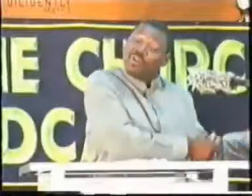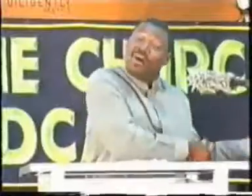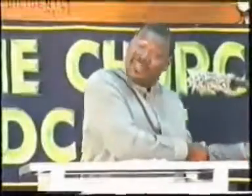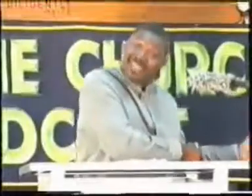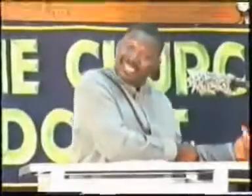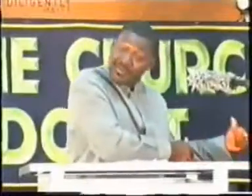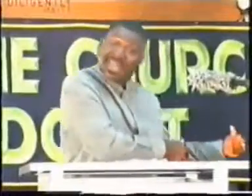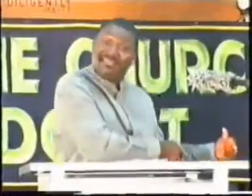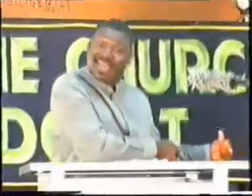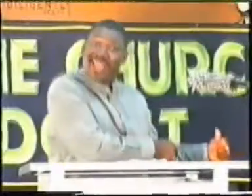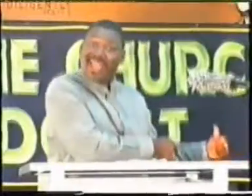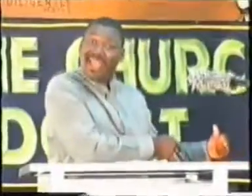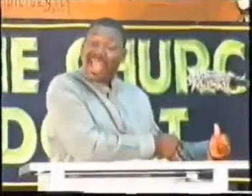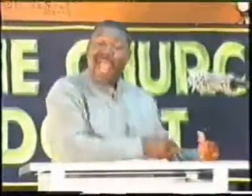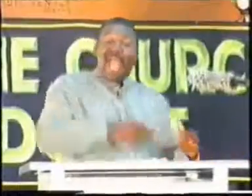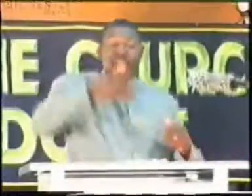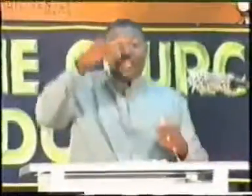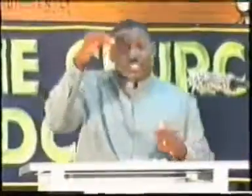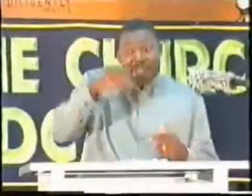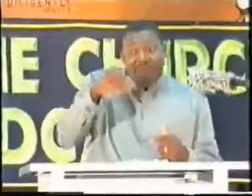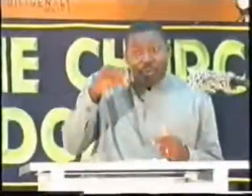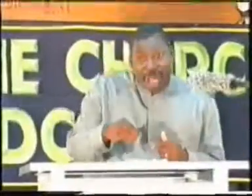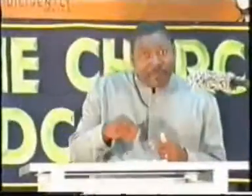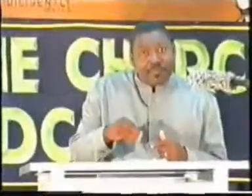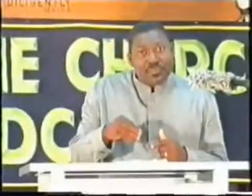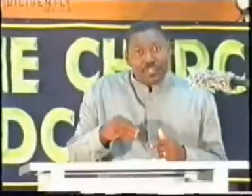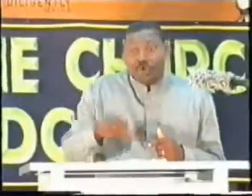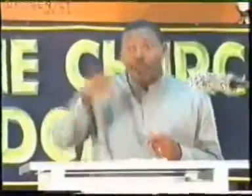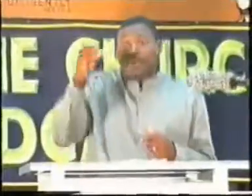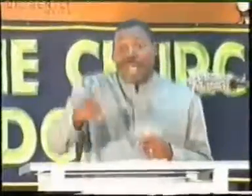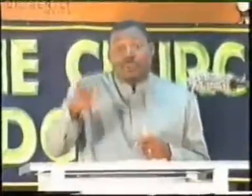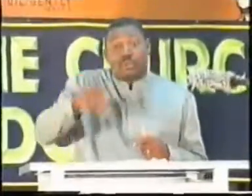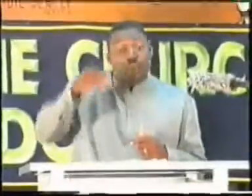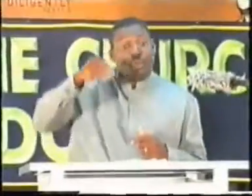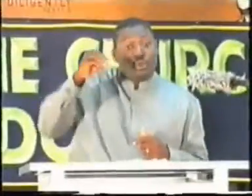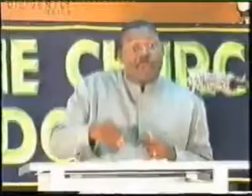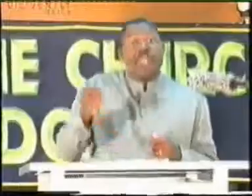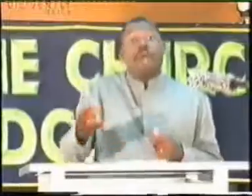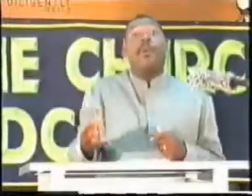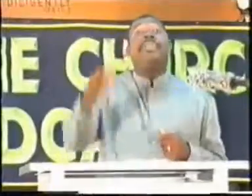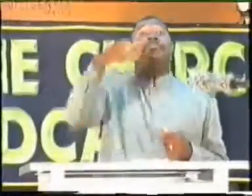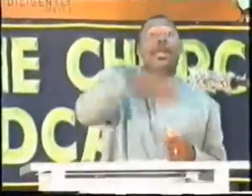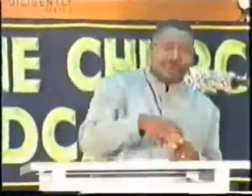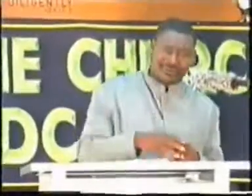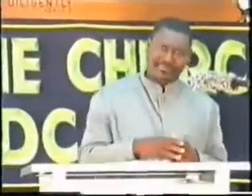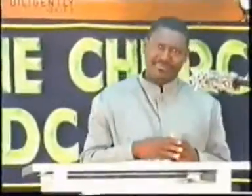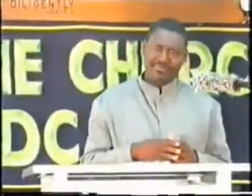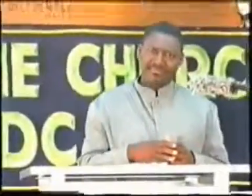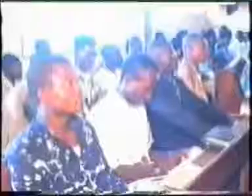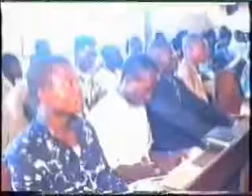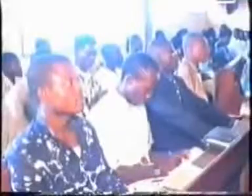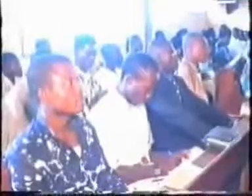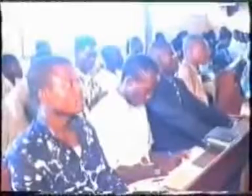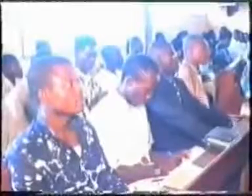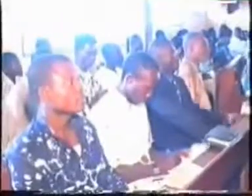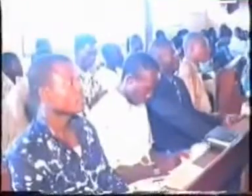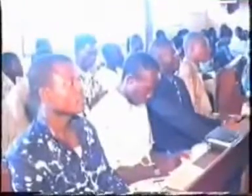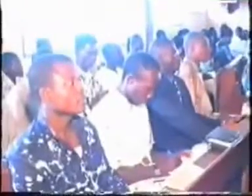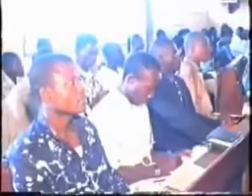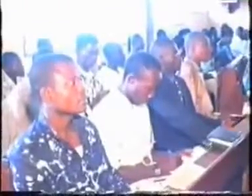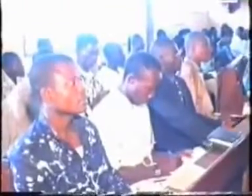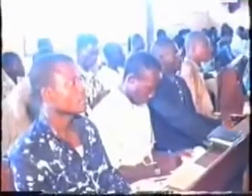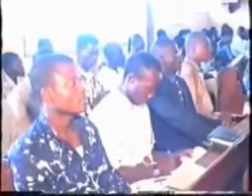blessings that were under the old covenant. You make me say, in shra noa, so a bit young to so do do a non yango for the man